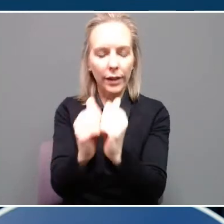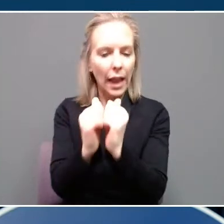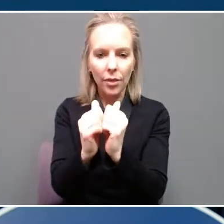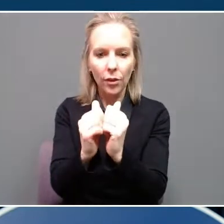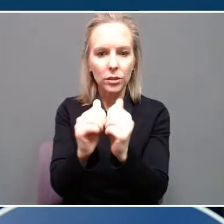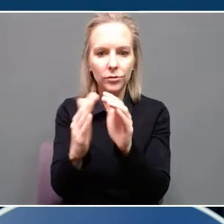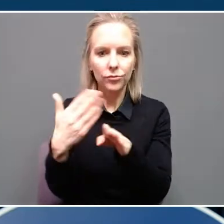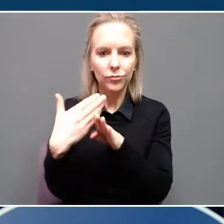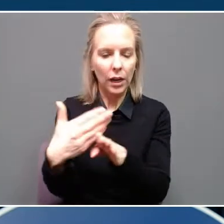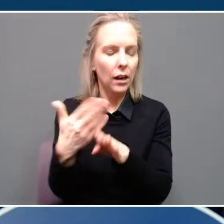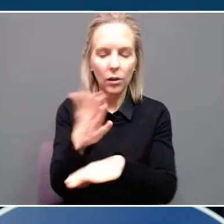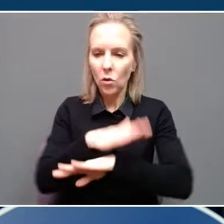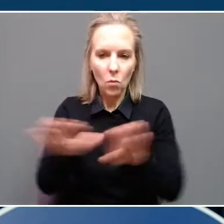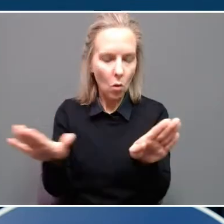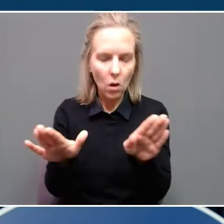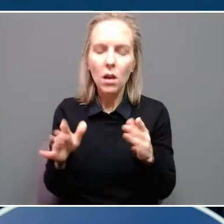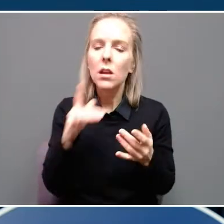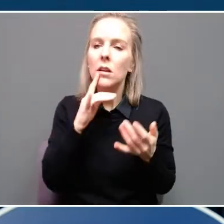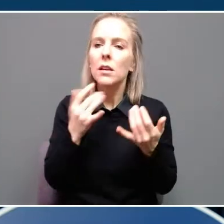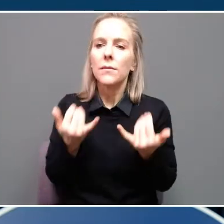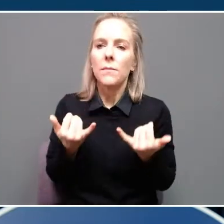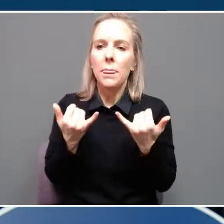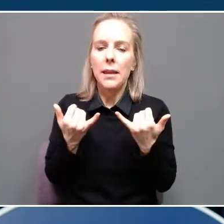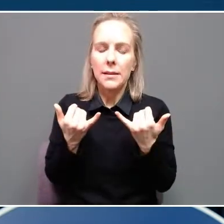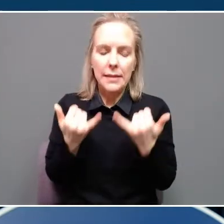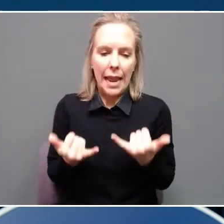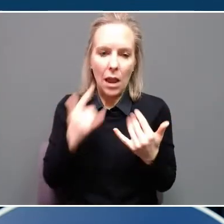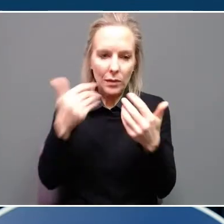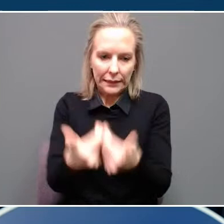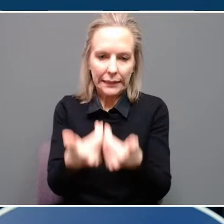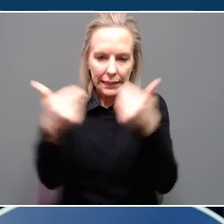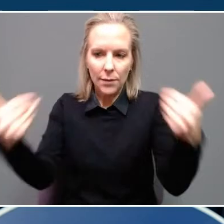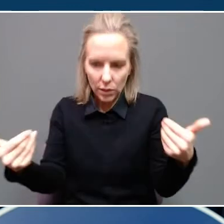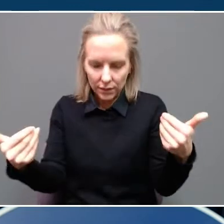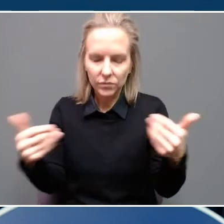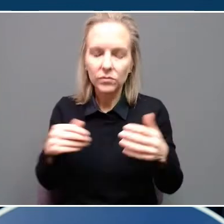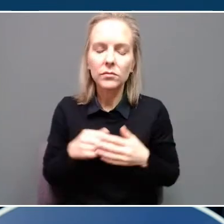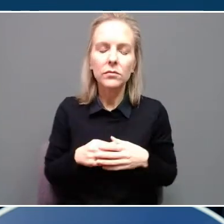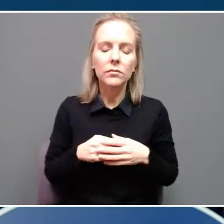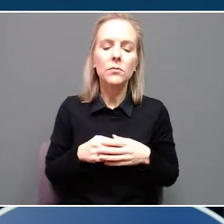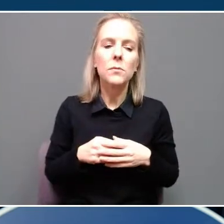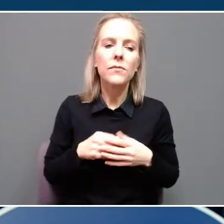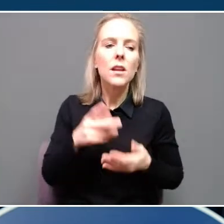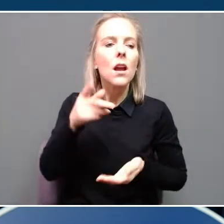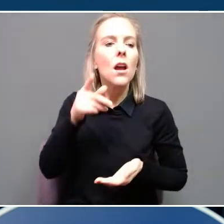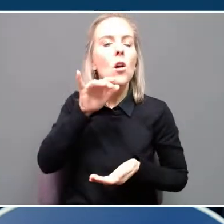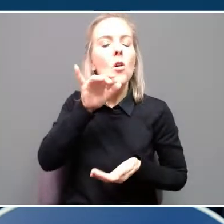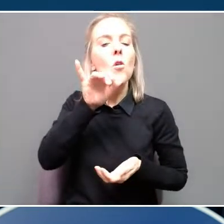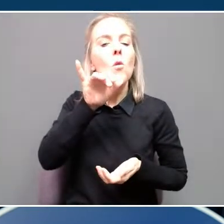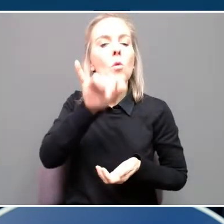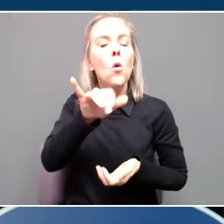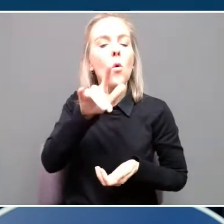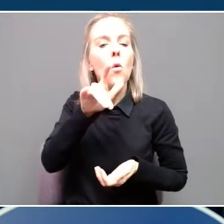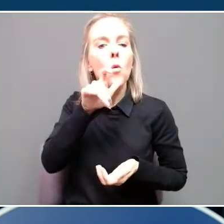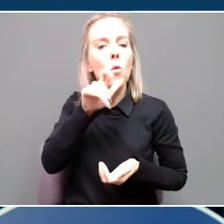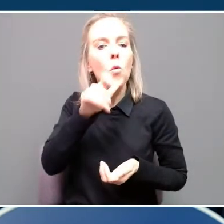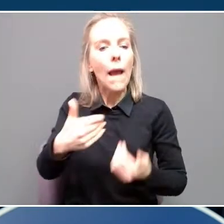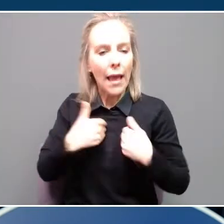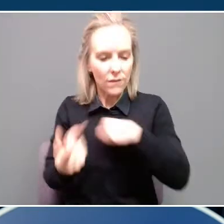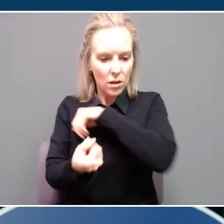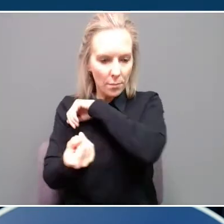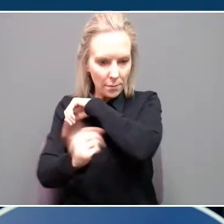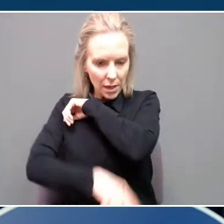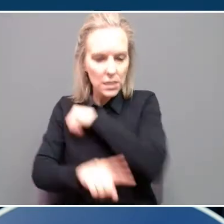for a Class A misdemeanor or a status offense. Those charged with serious offenses are now housed at one of